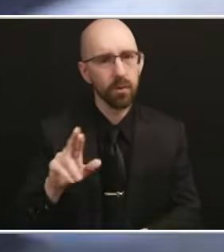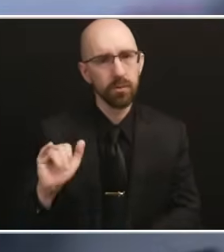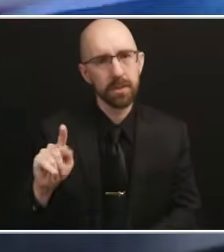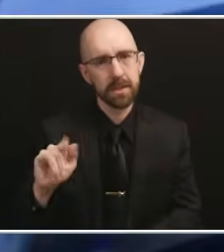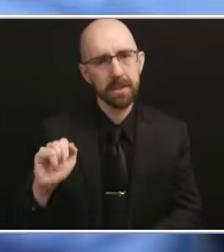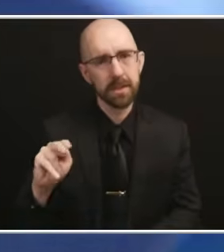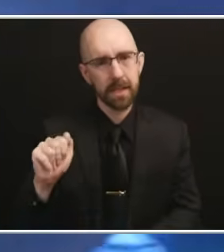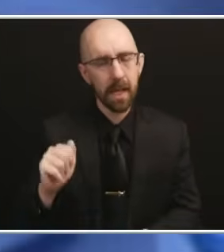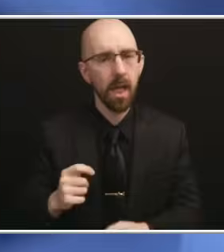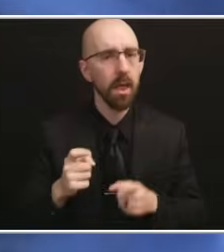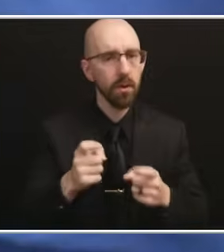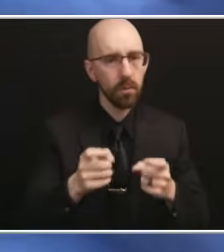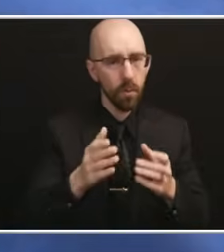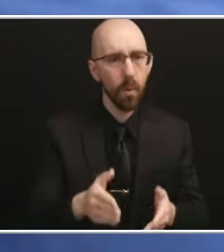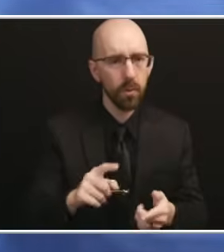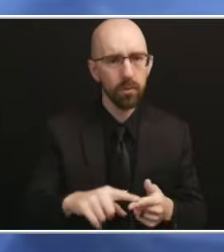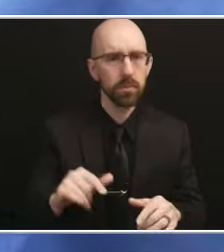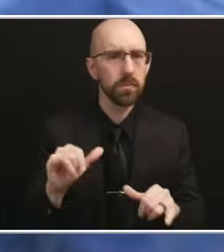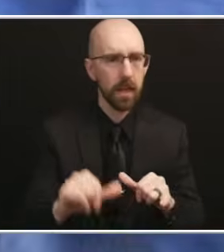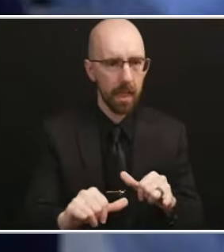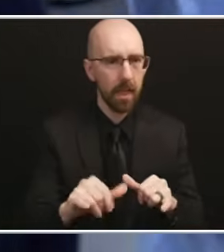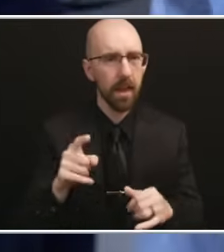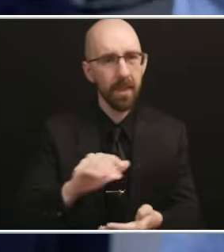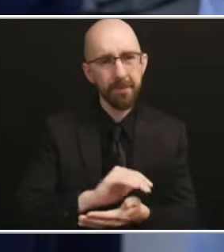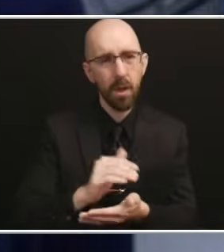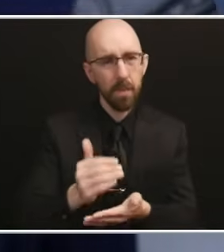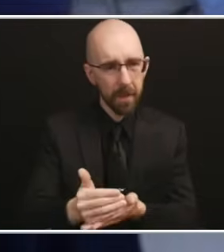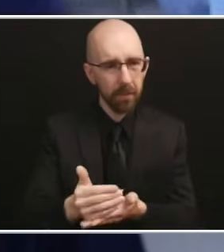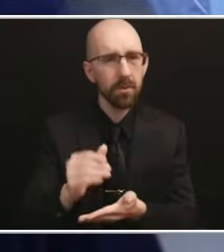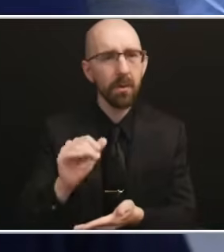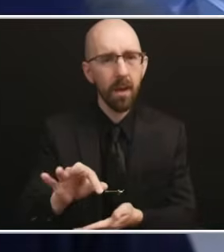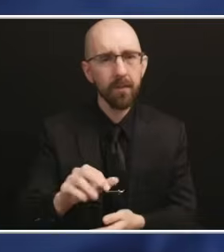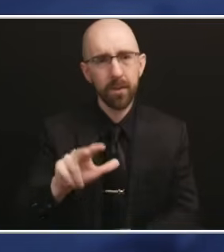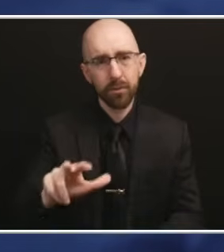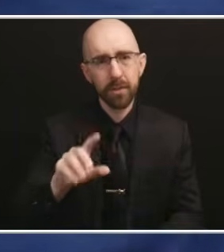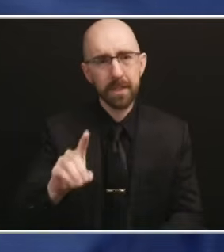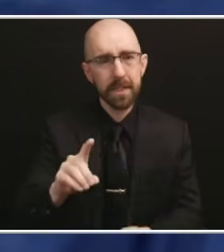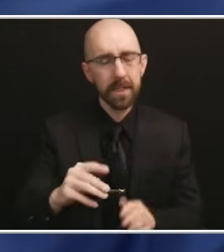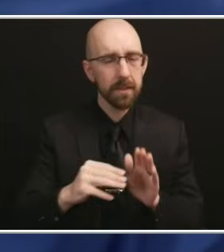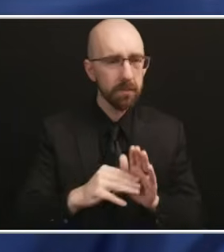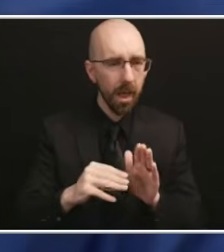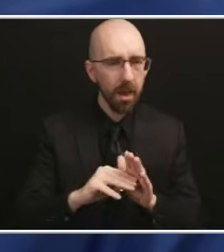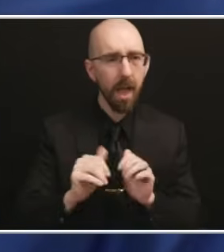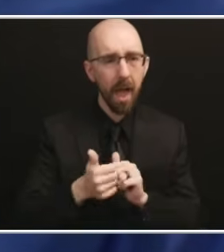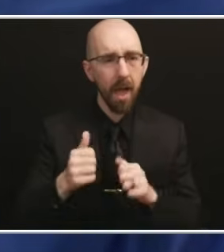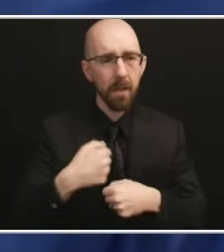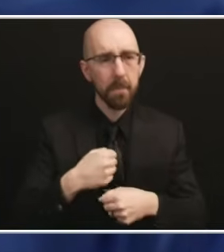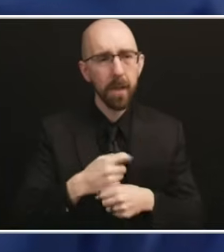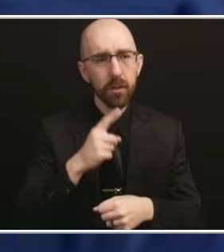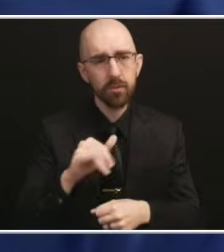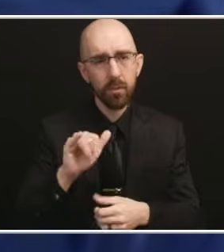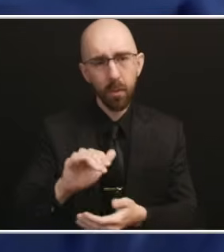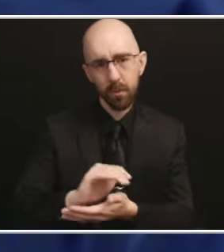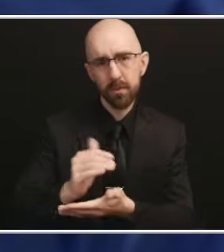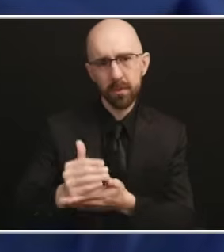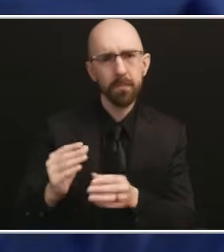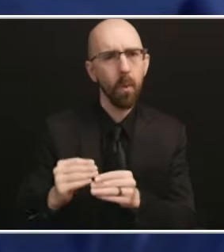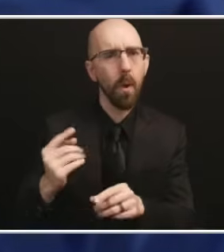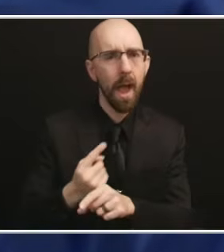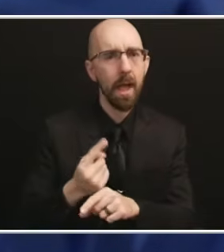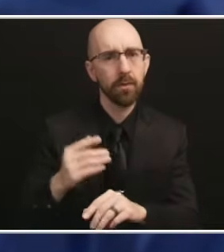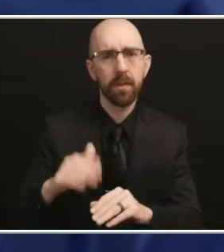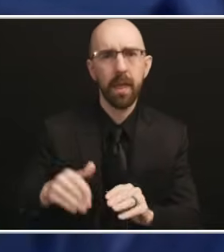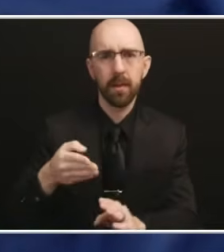remain. And the volume metrics are the 3D renderings, and how you can make sure that those volumes, those are much more accurate than they were even